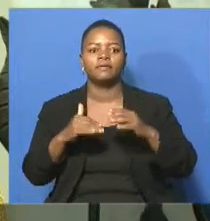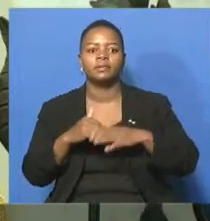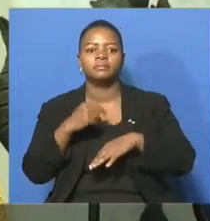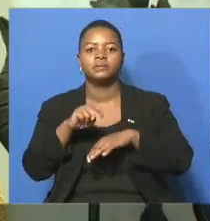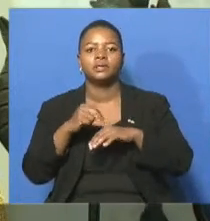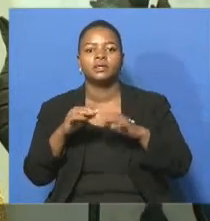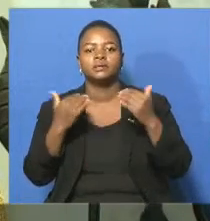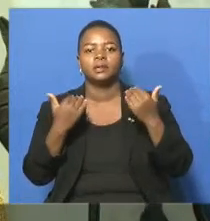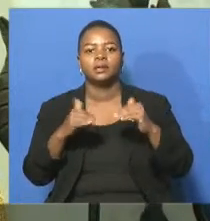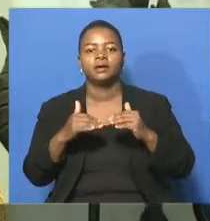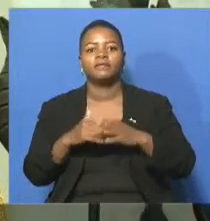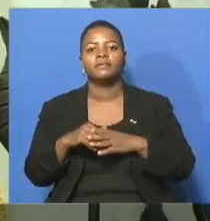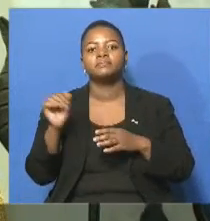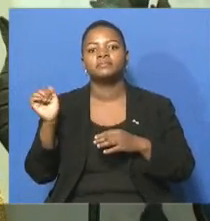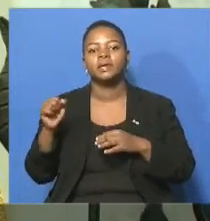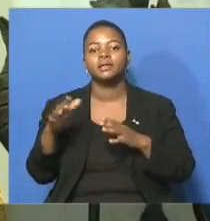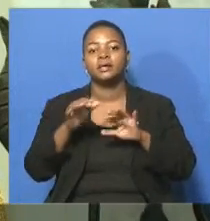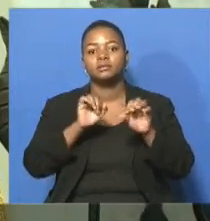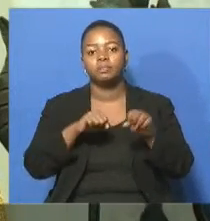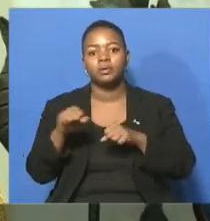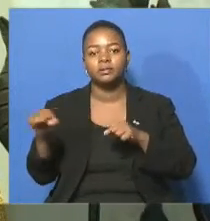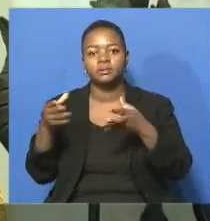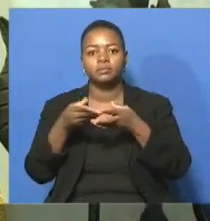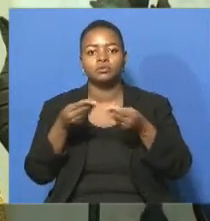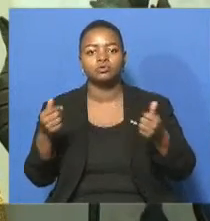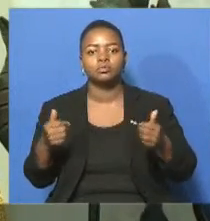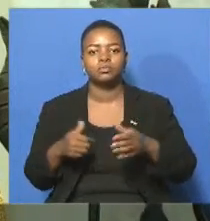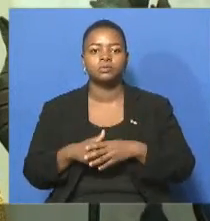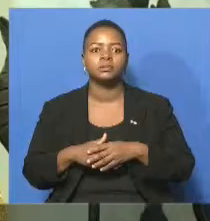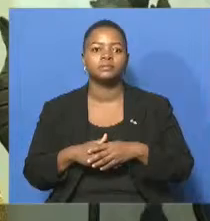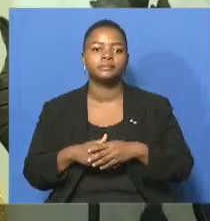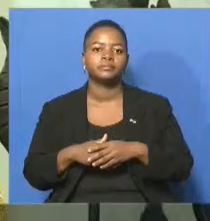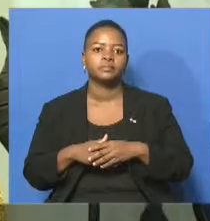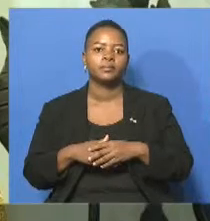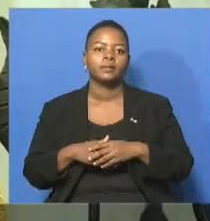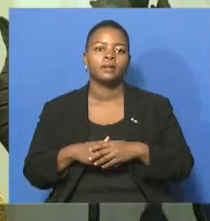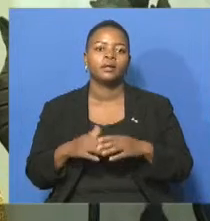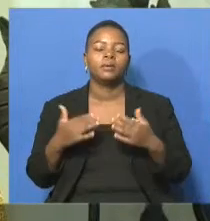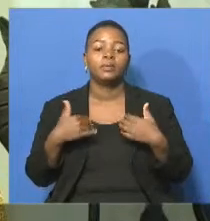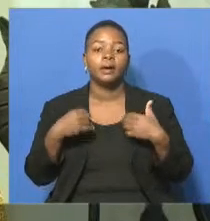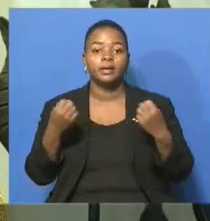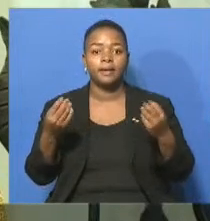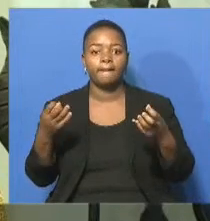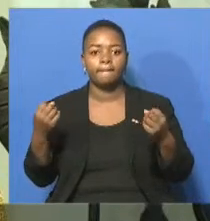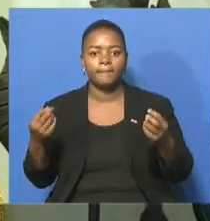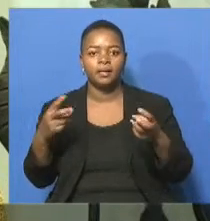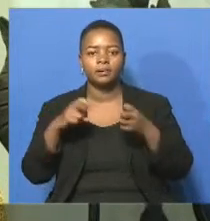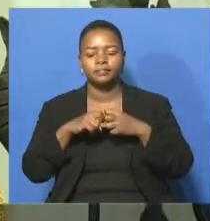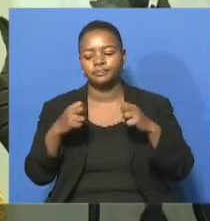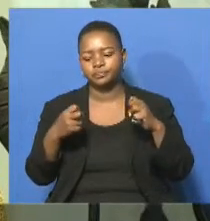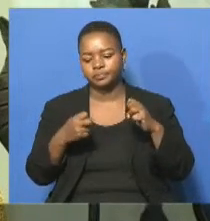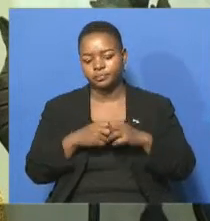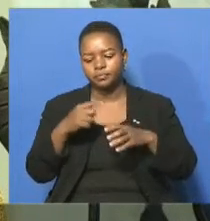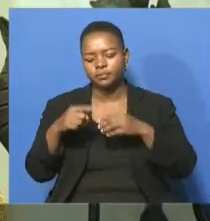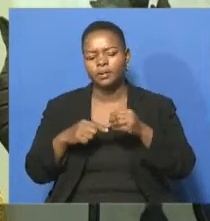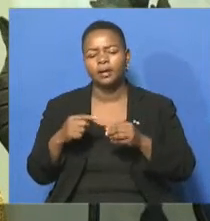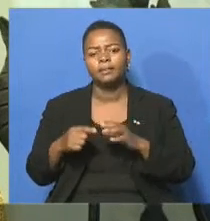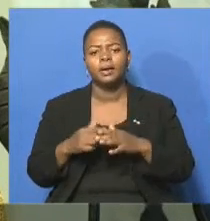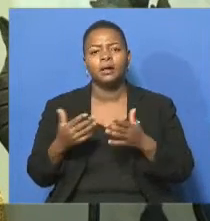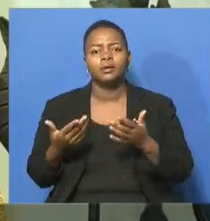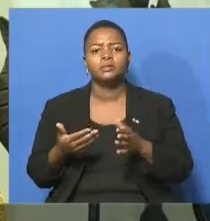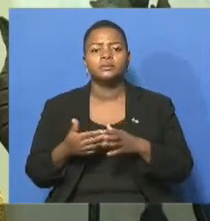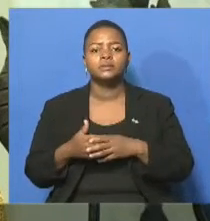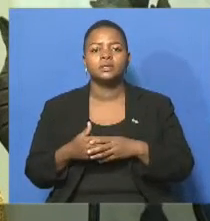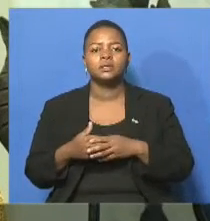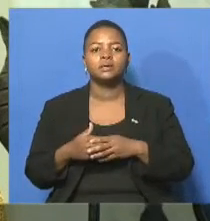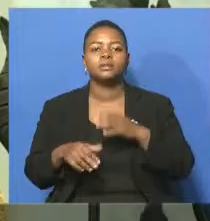national level, and of course the possible solutions therein. There were issues around trafficking in Botswana, and I